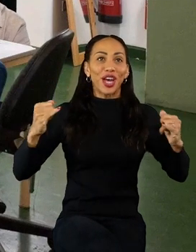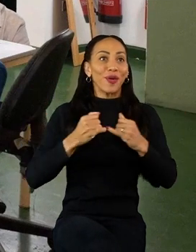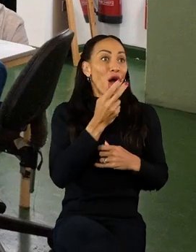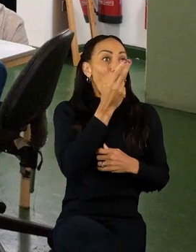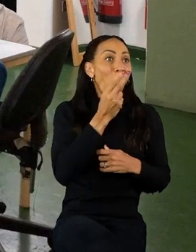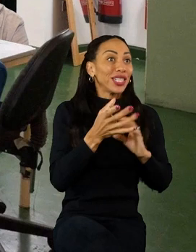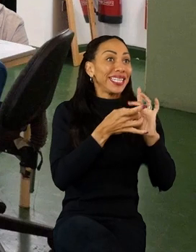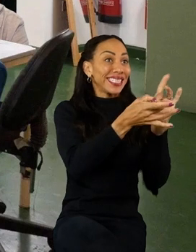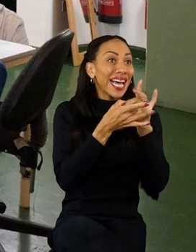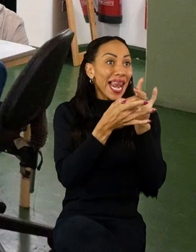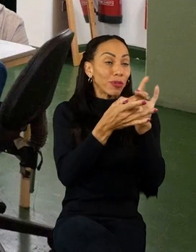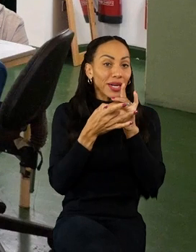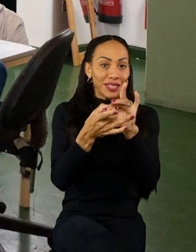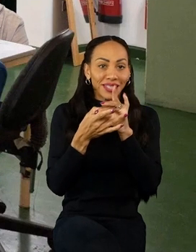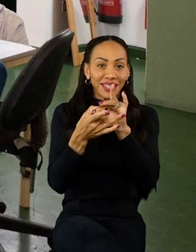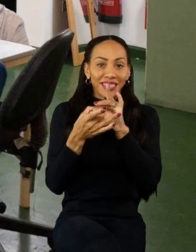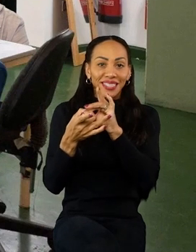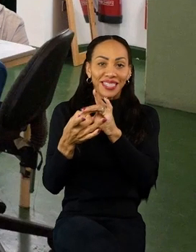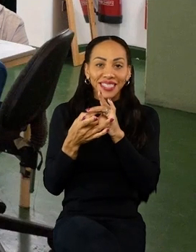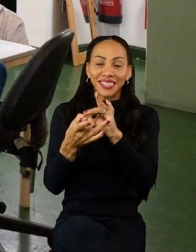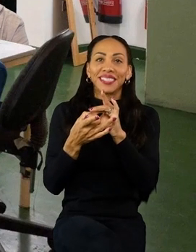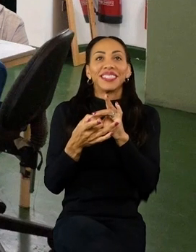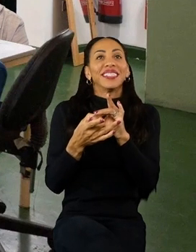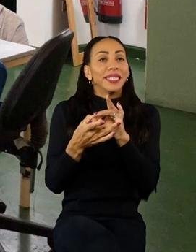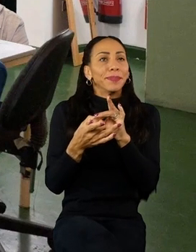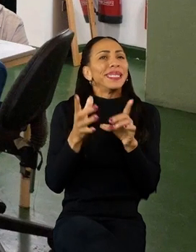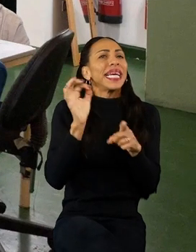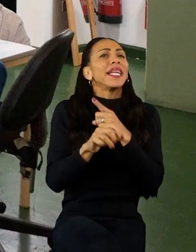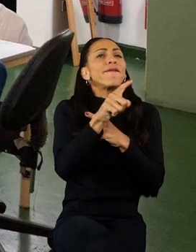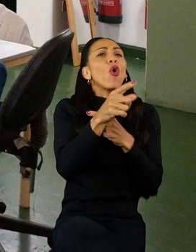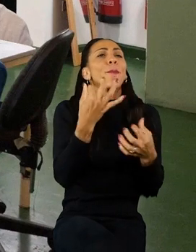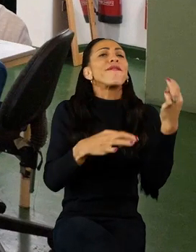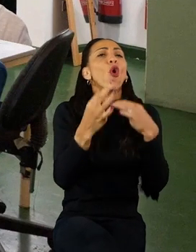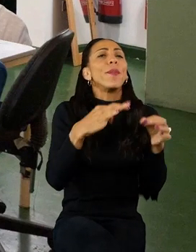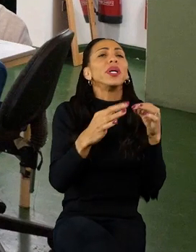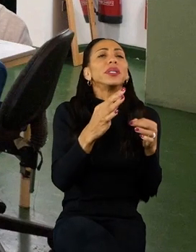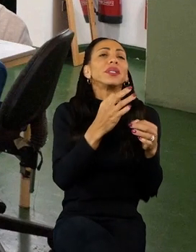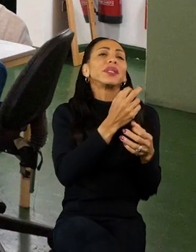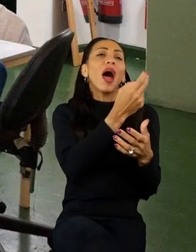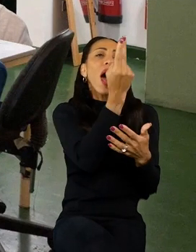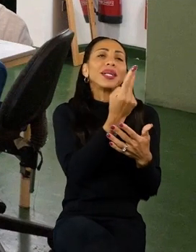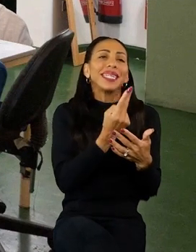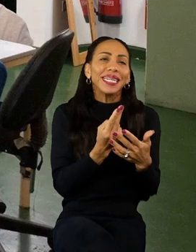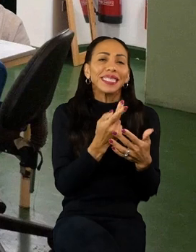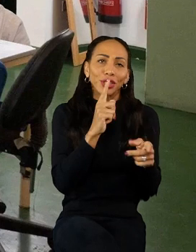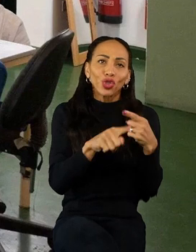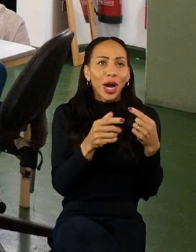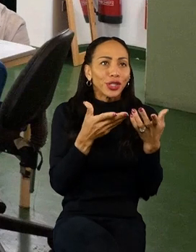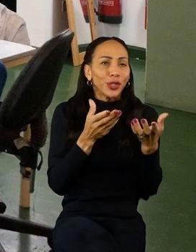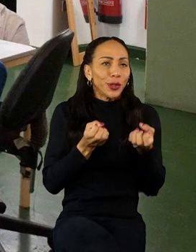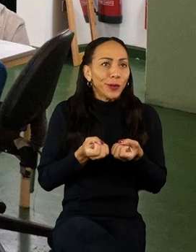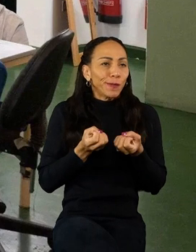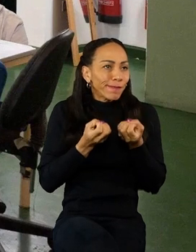of mix and combine and perform with particular performing artists, actually. So this was something where we were